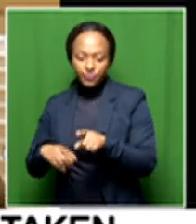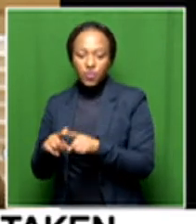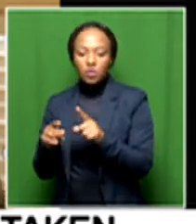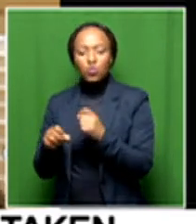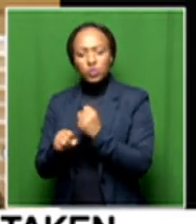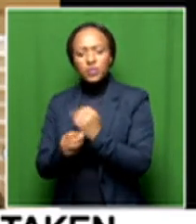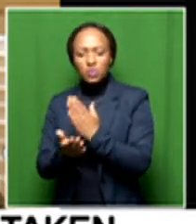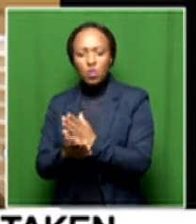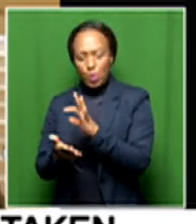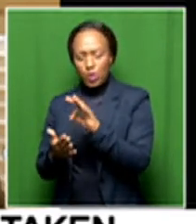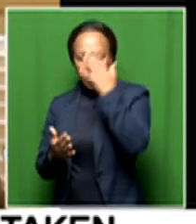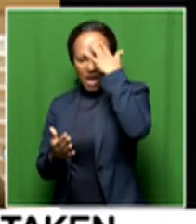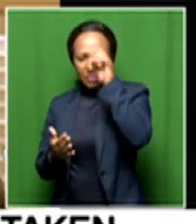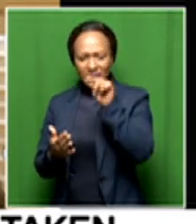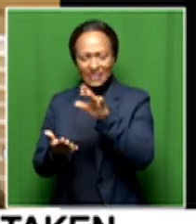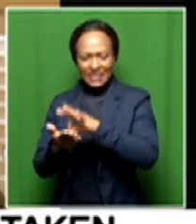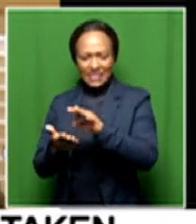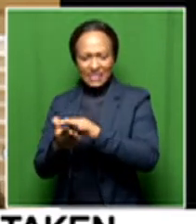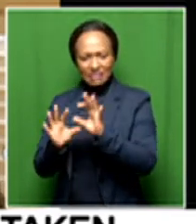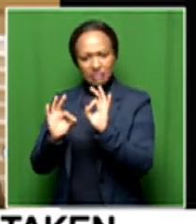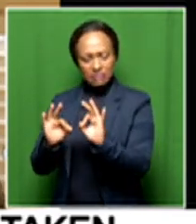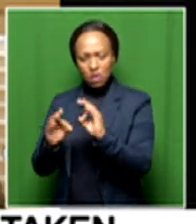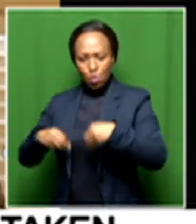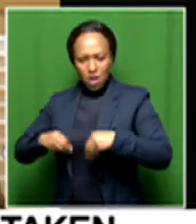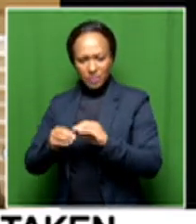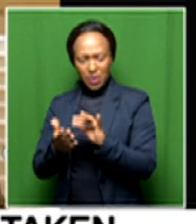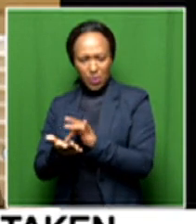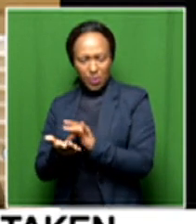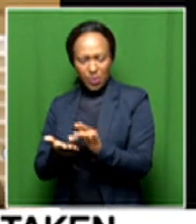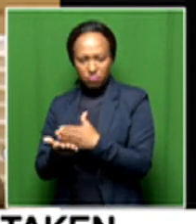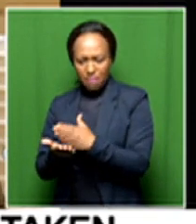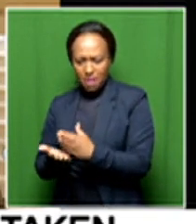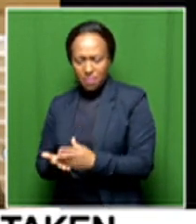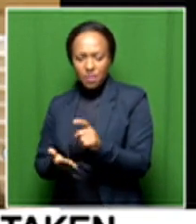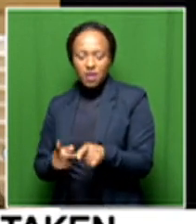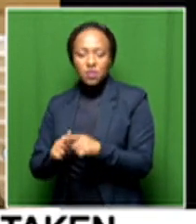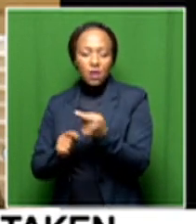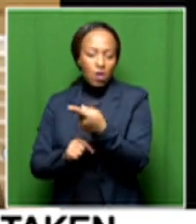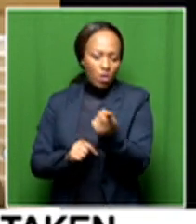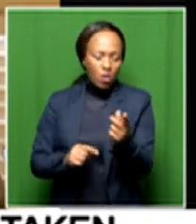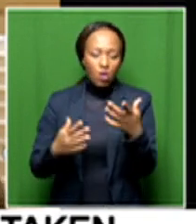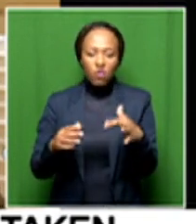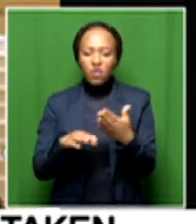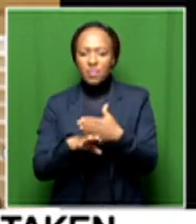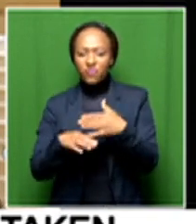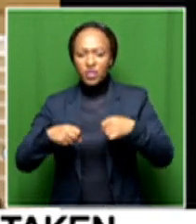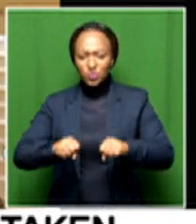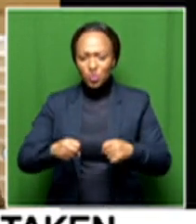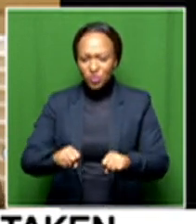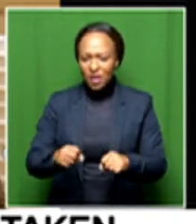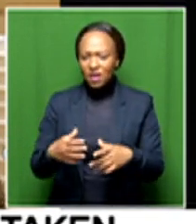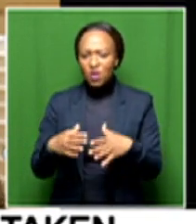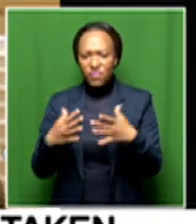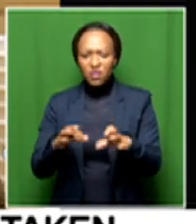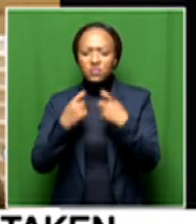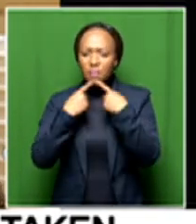clean government. And I think that's the element. That is why we went on transparency in order to publish, in order to scrutinize to the public. We all